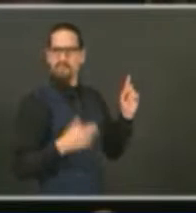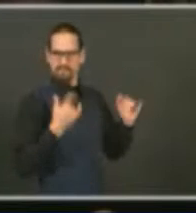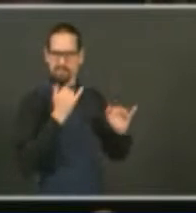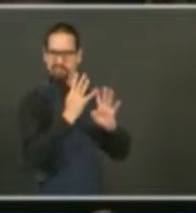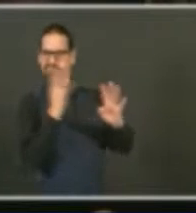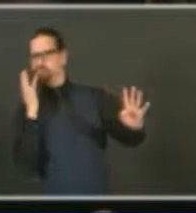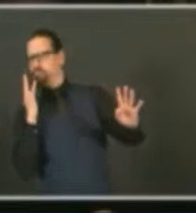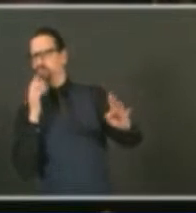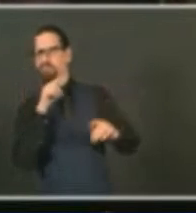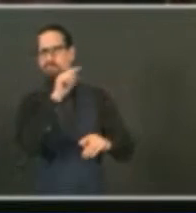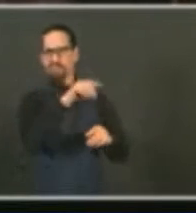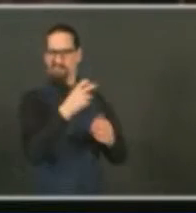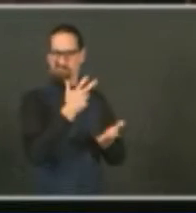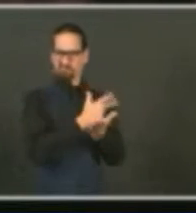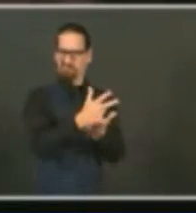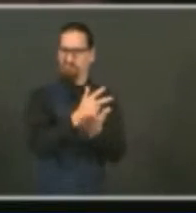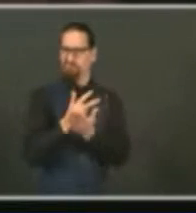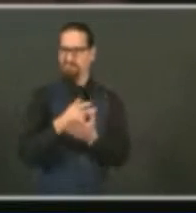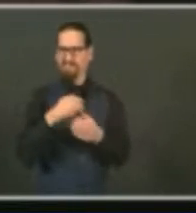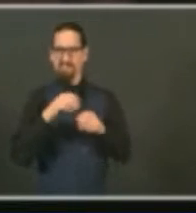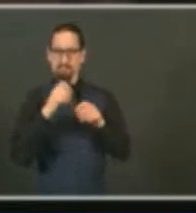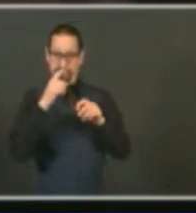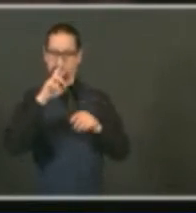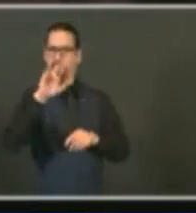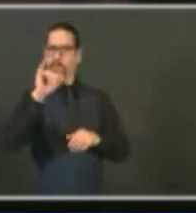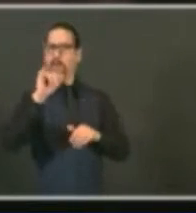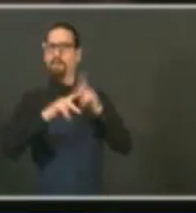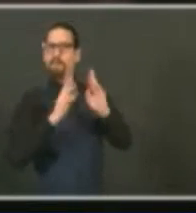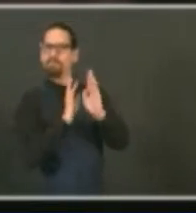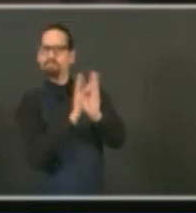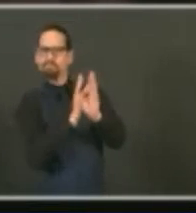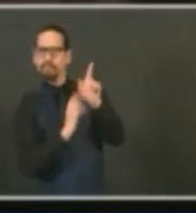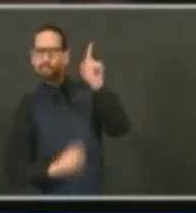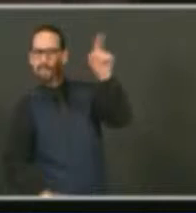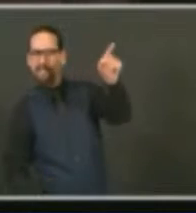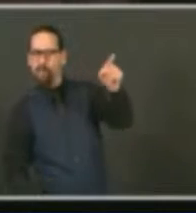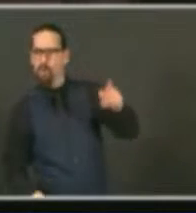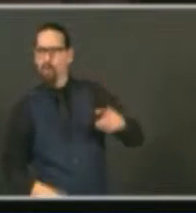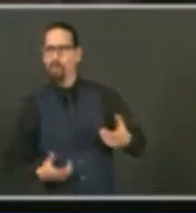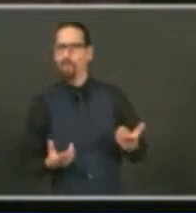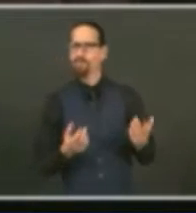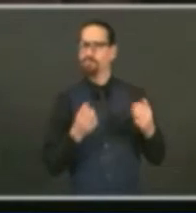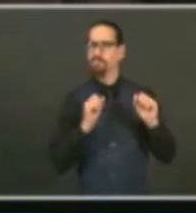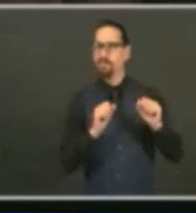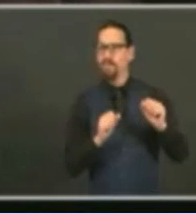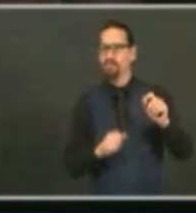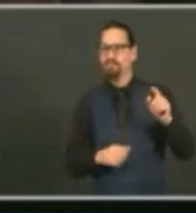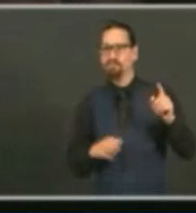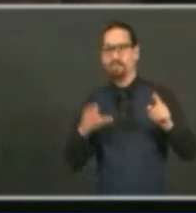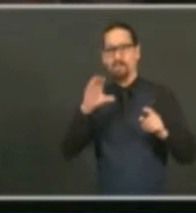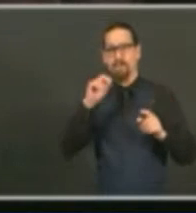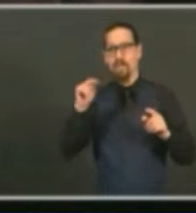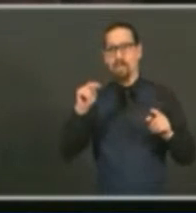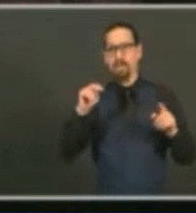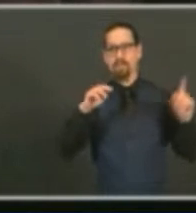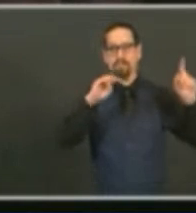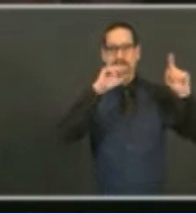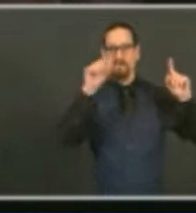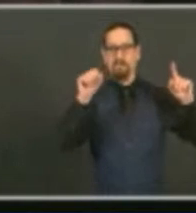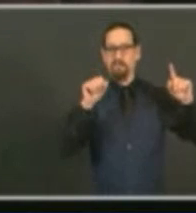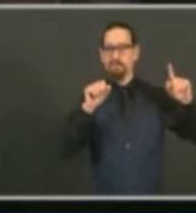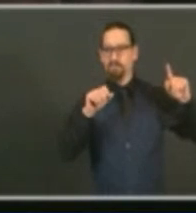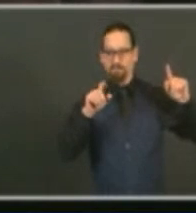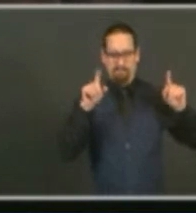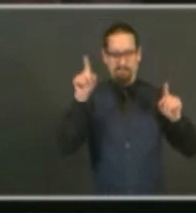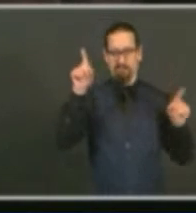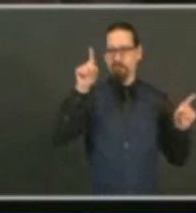cars. So isn't it possible that because we're situated between those two states, that people will find